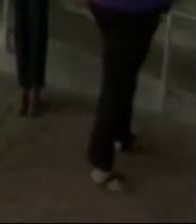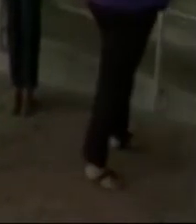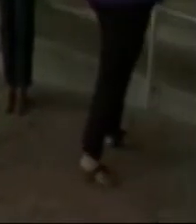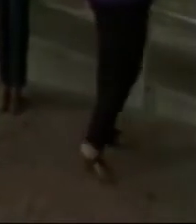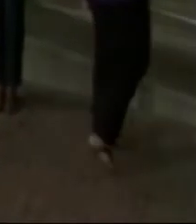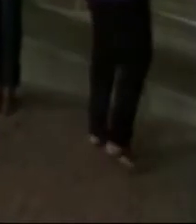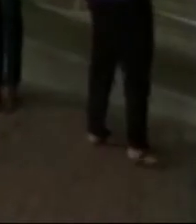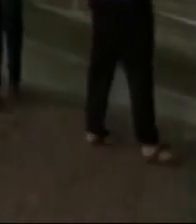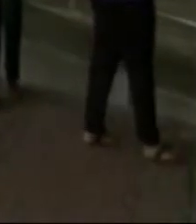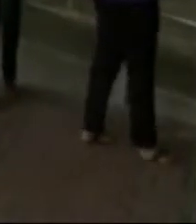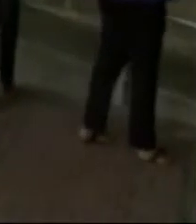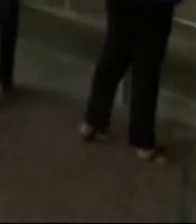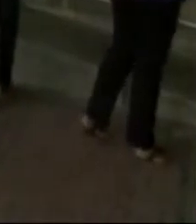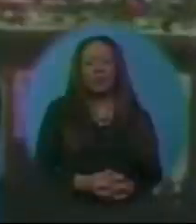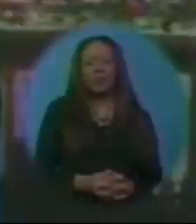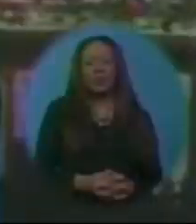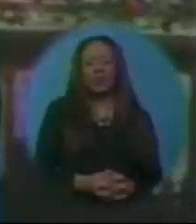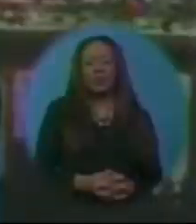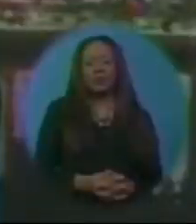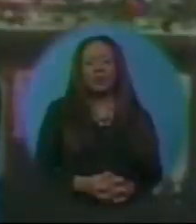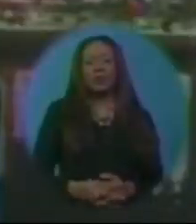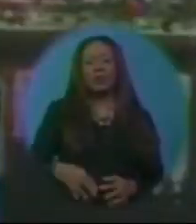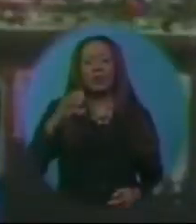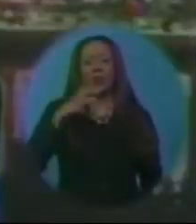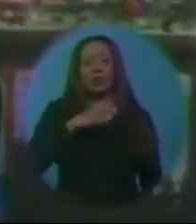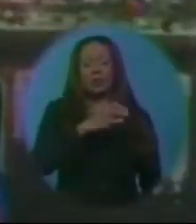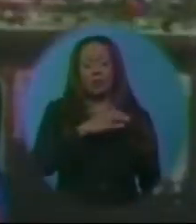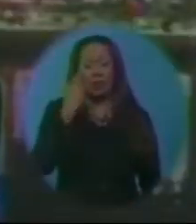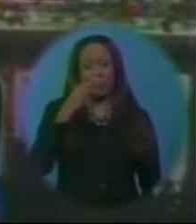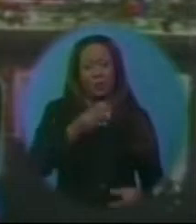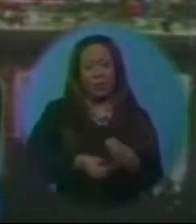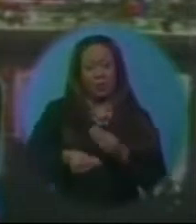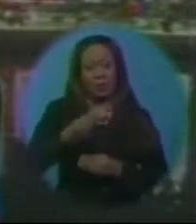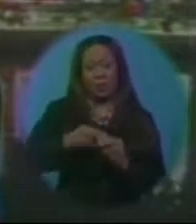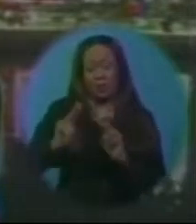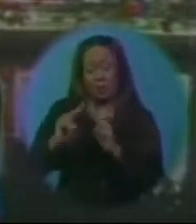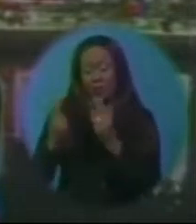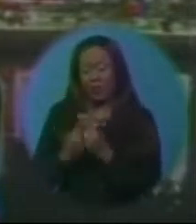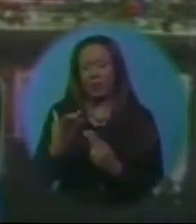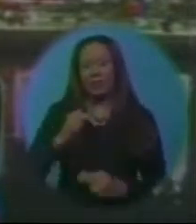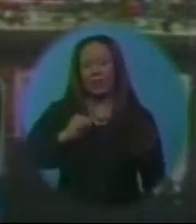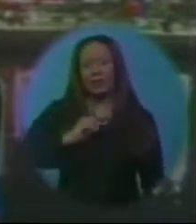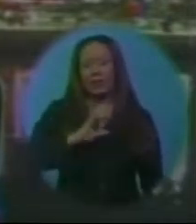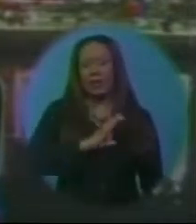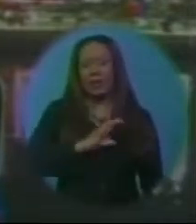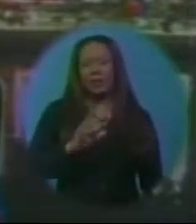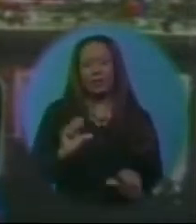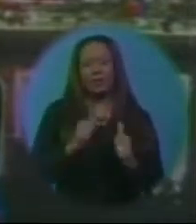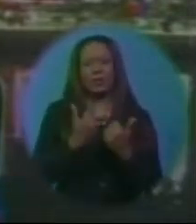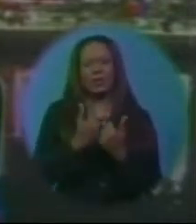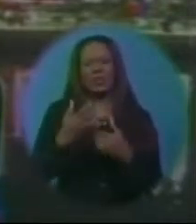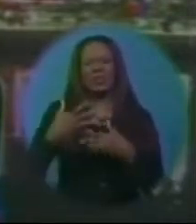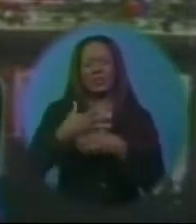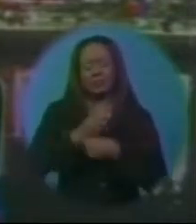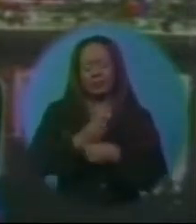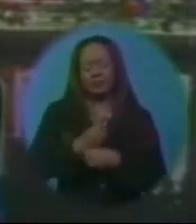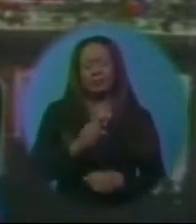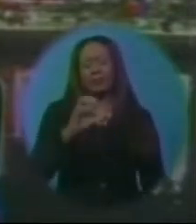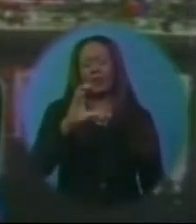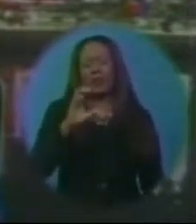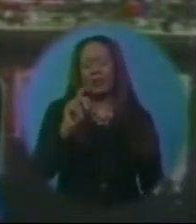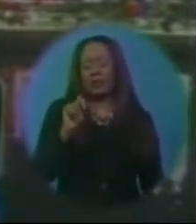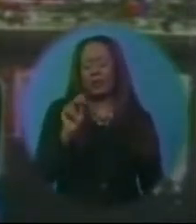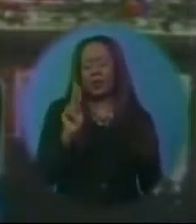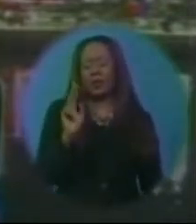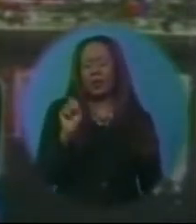Lord, CBC News. Lisa, thanks. The Congress of Trade Unions and Staff Associations of Barbados, or C2SAB,